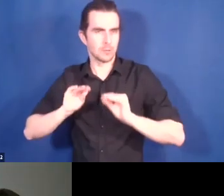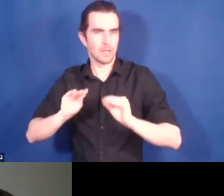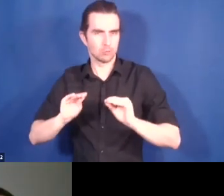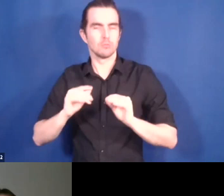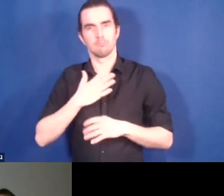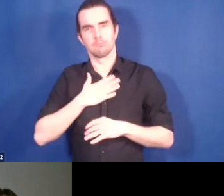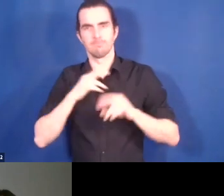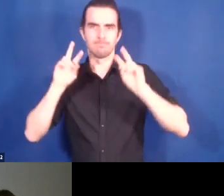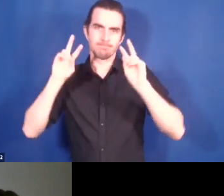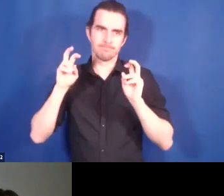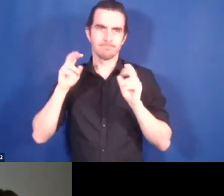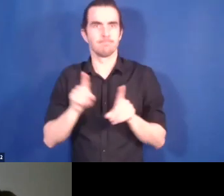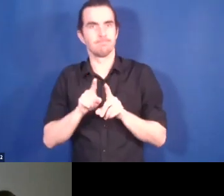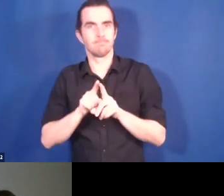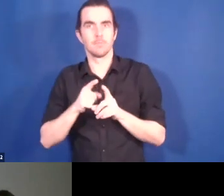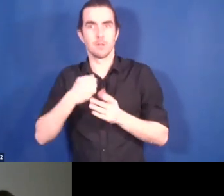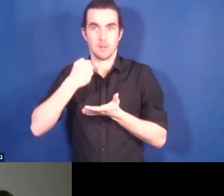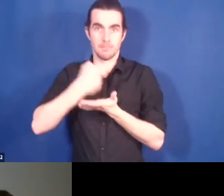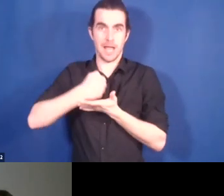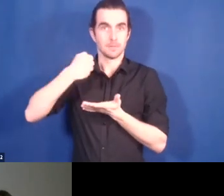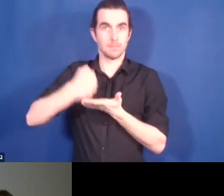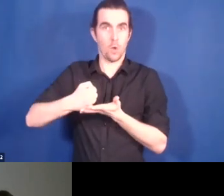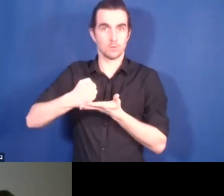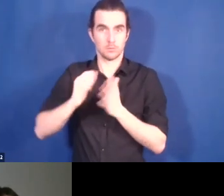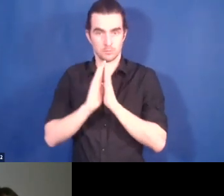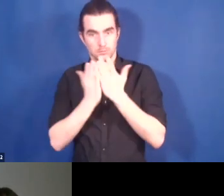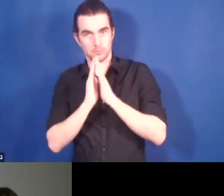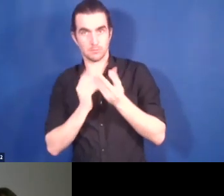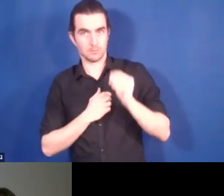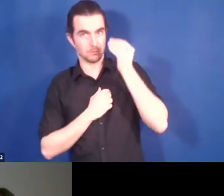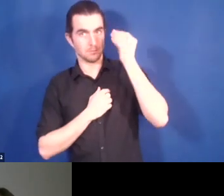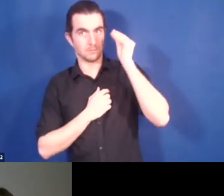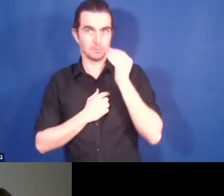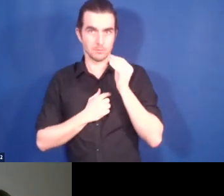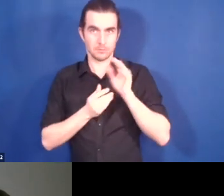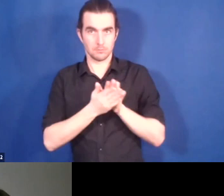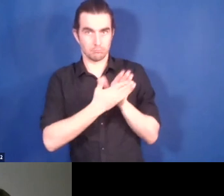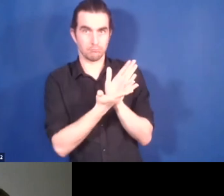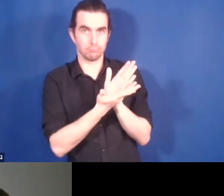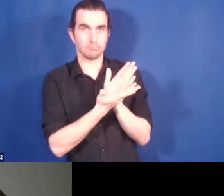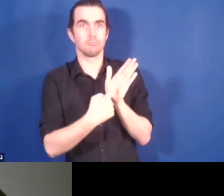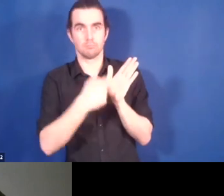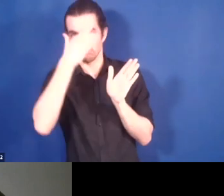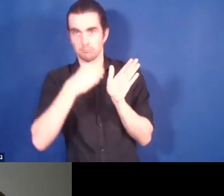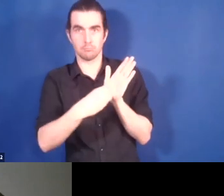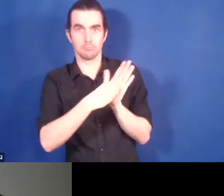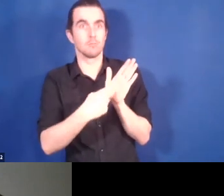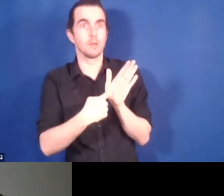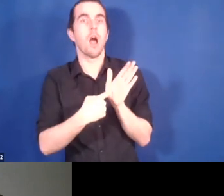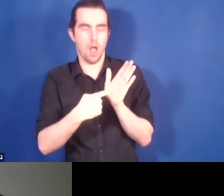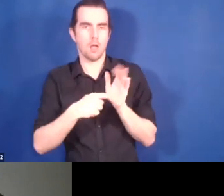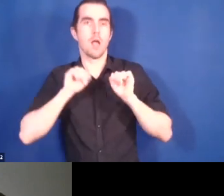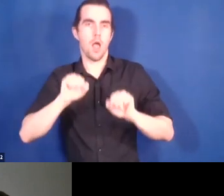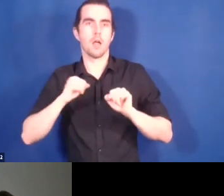refugee self-reliance, that key GCR objective, could you reflect for us a little bit on what we heard about education as